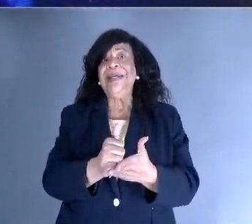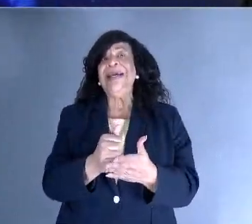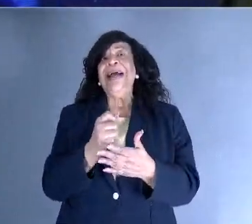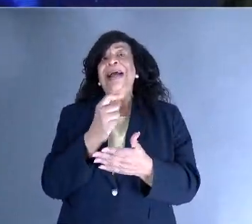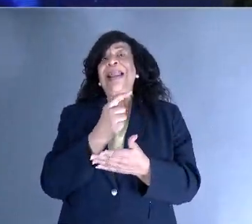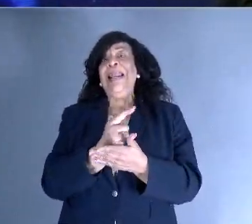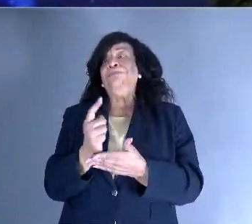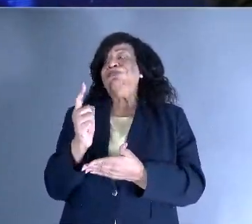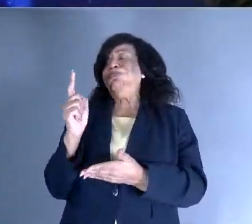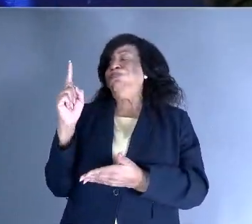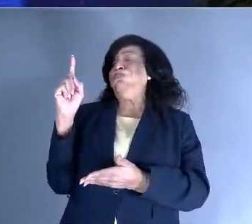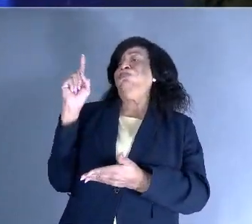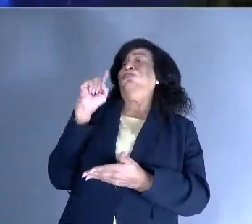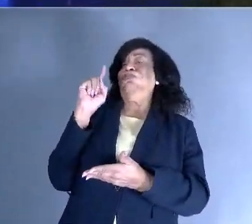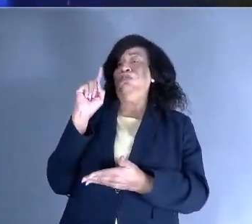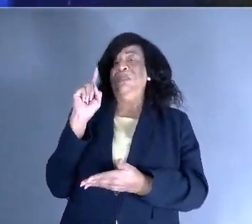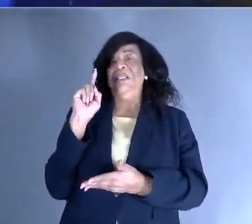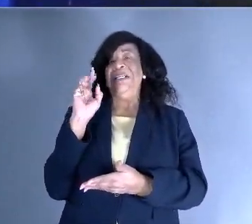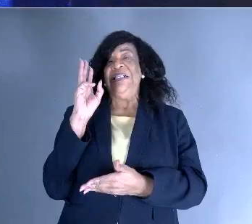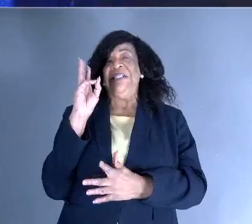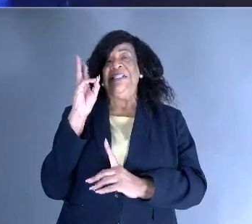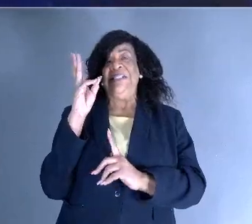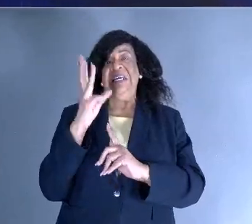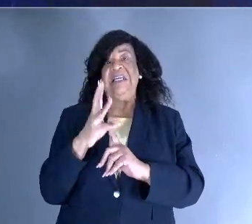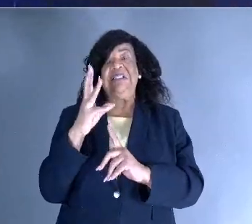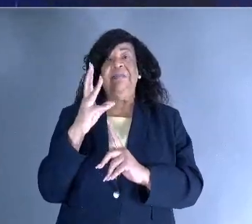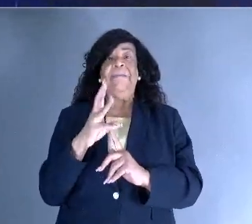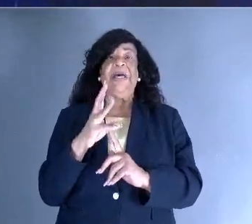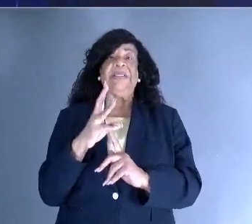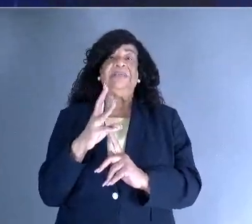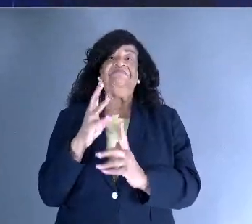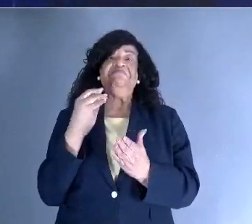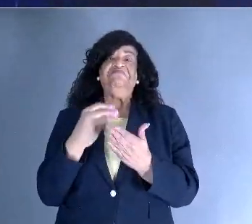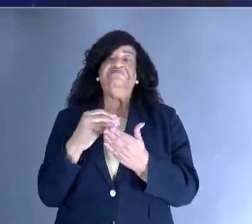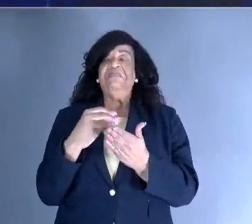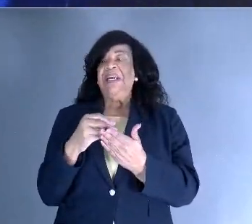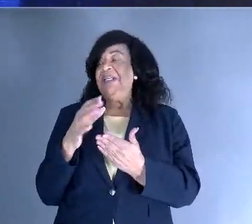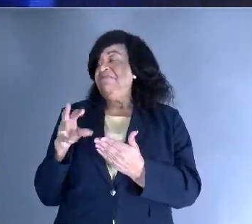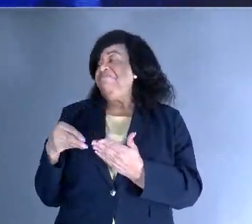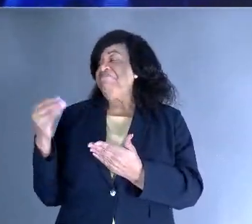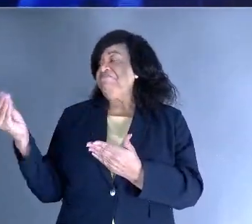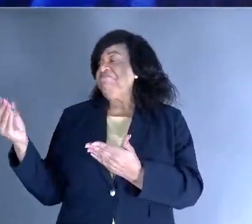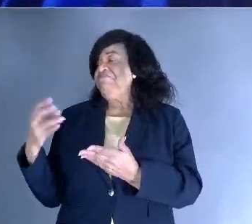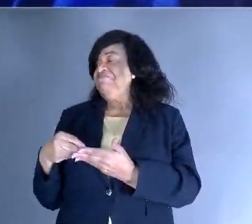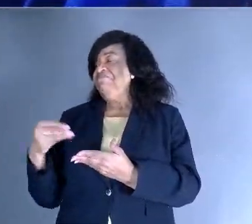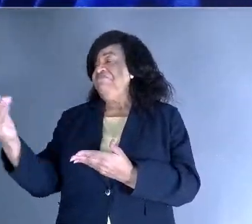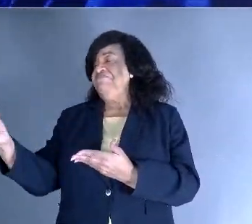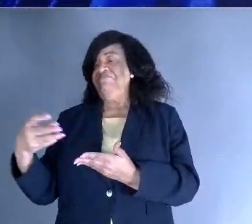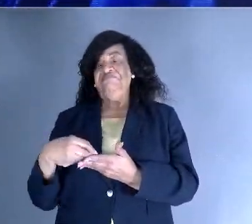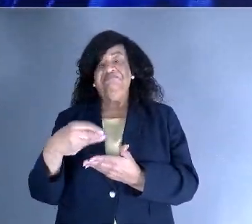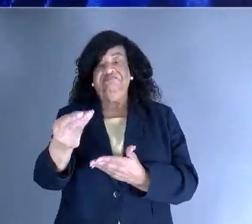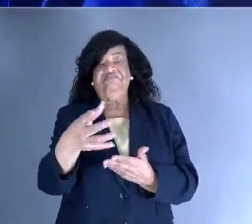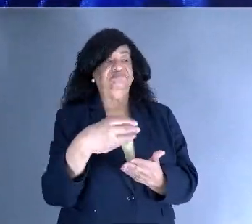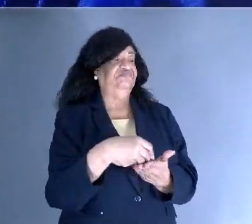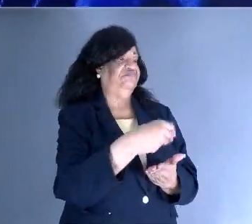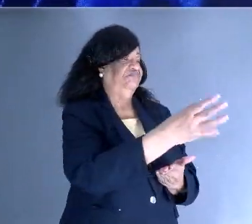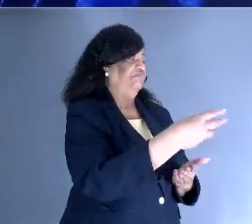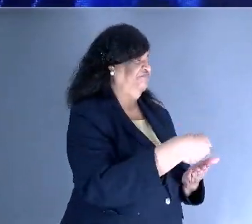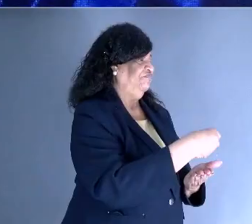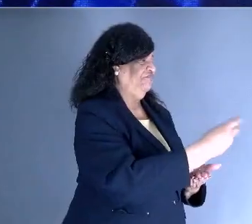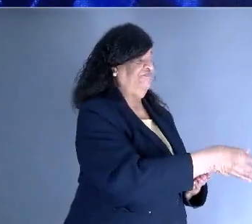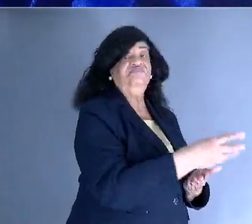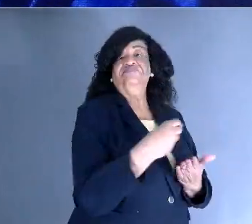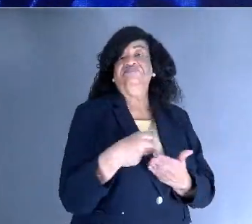and ask yourself the question how much money have I spent on eating out how much money have I spent on clothes